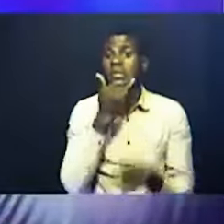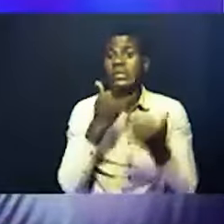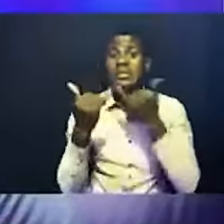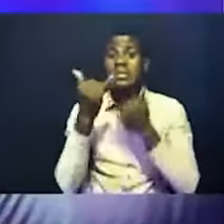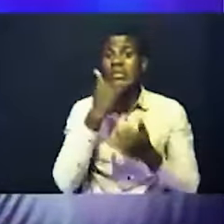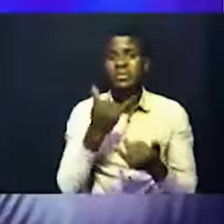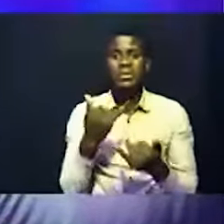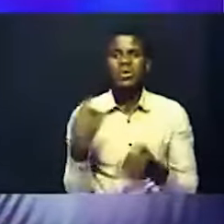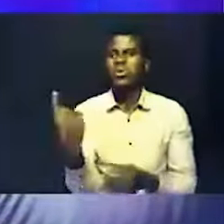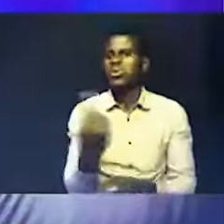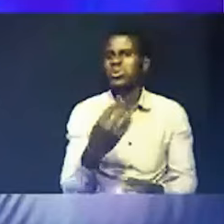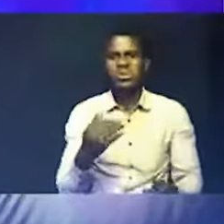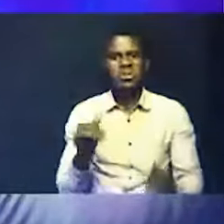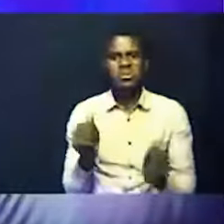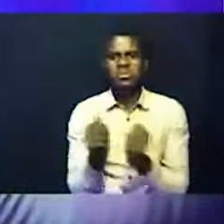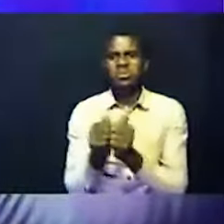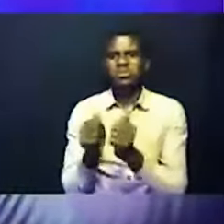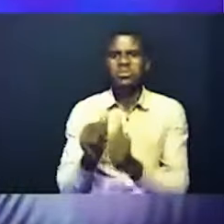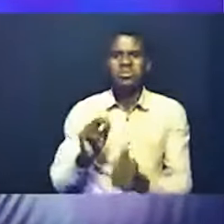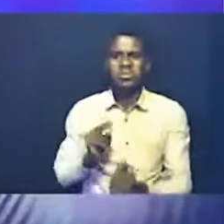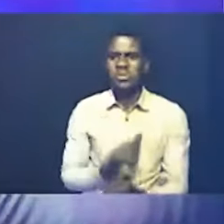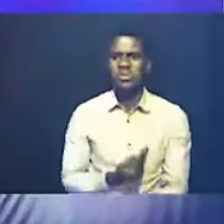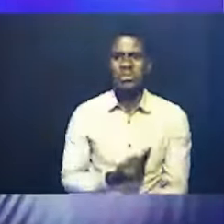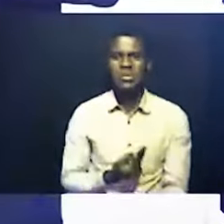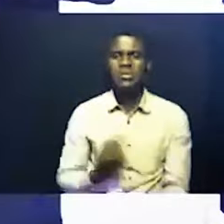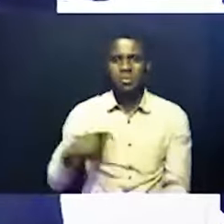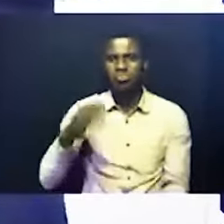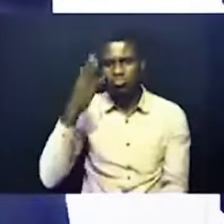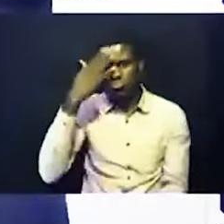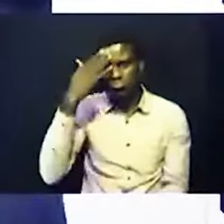us and we acknowledge our